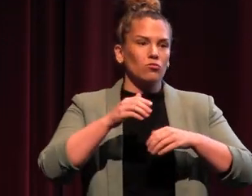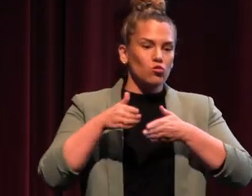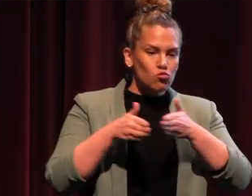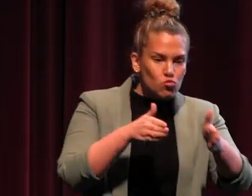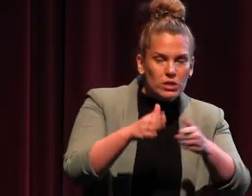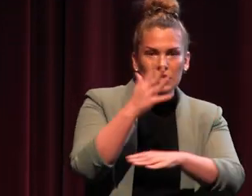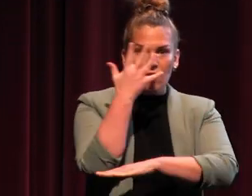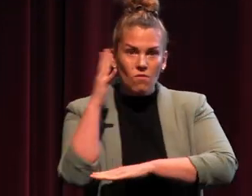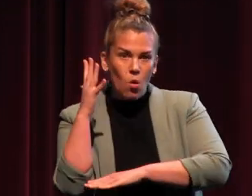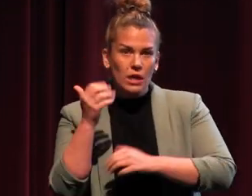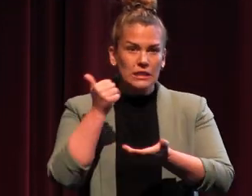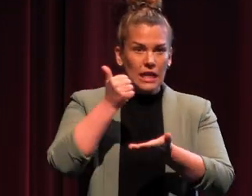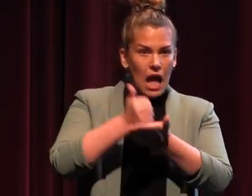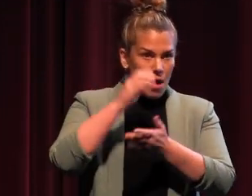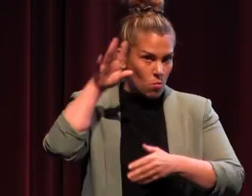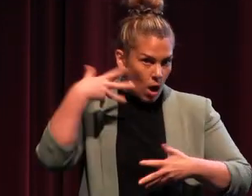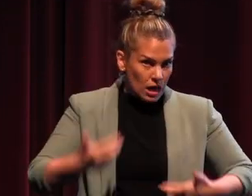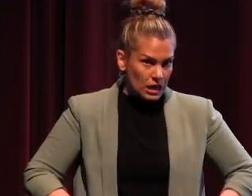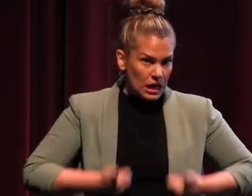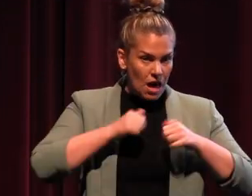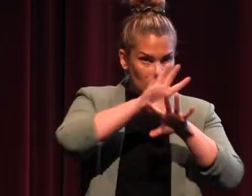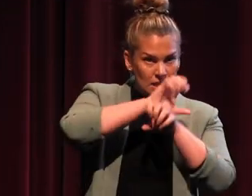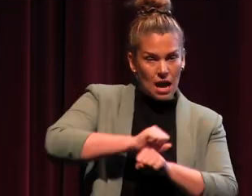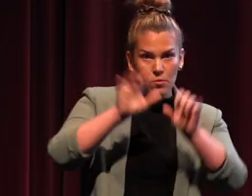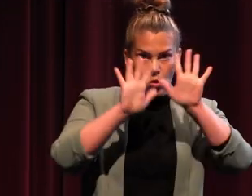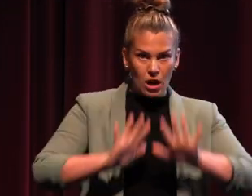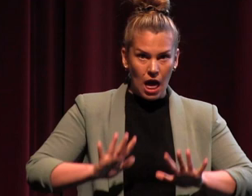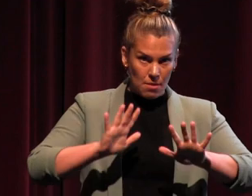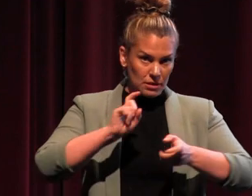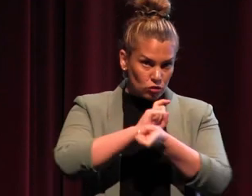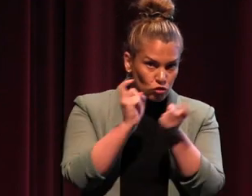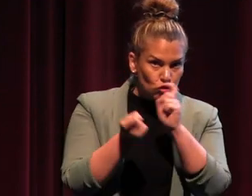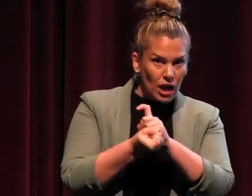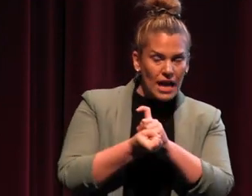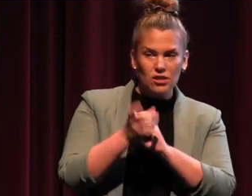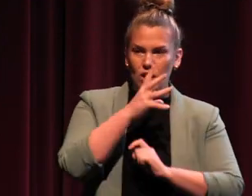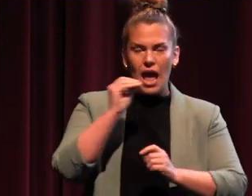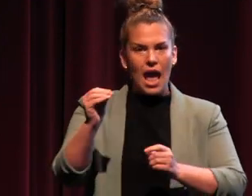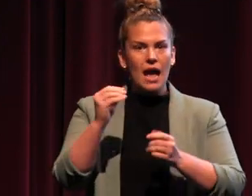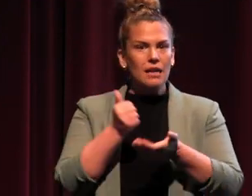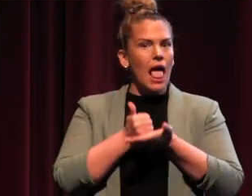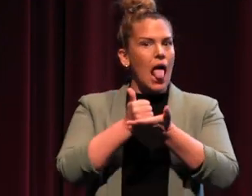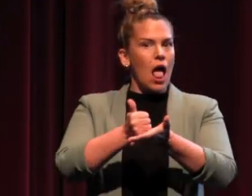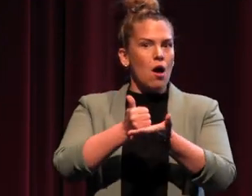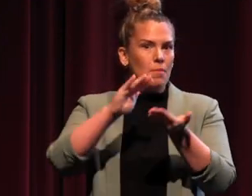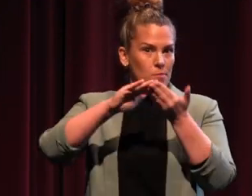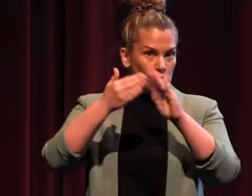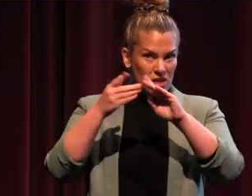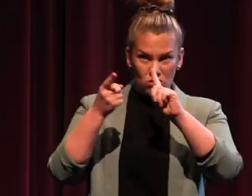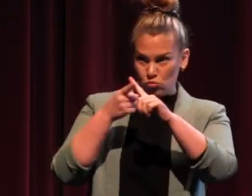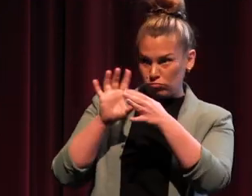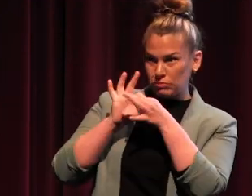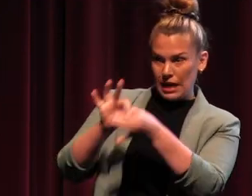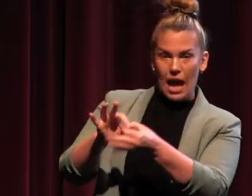to climate change, and connect our communities to the outdoors, you can join us by donating online